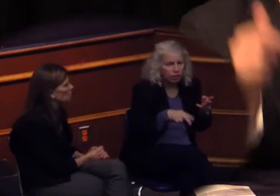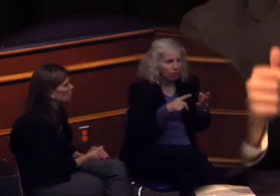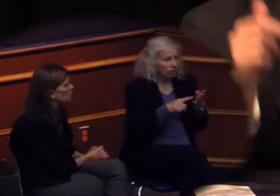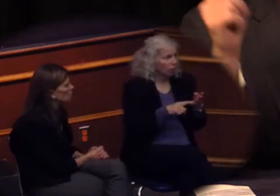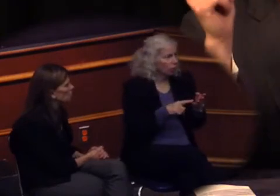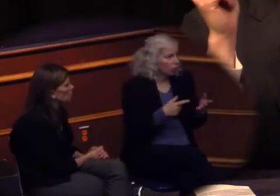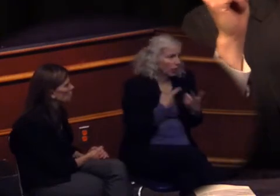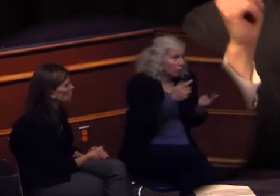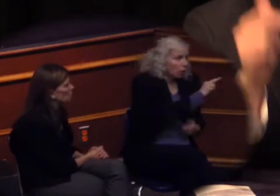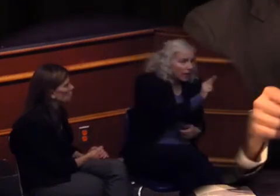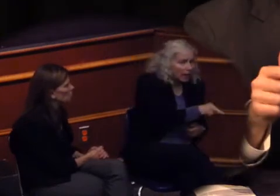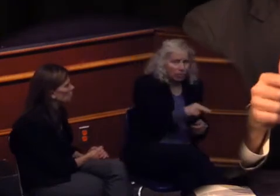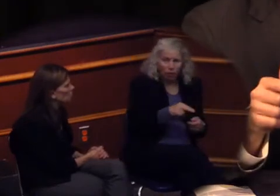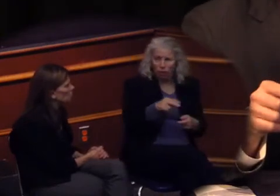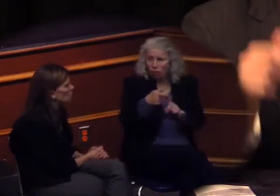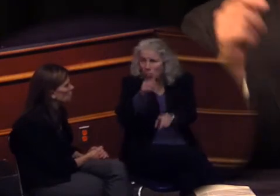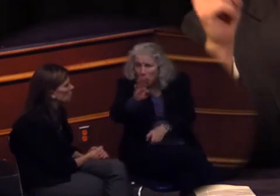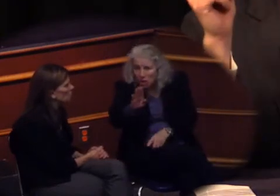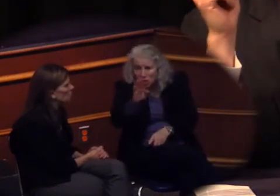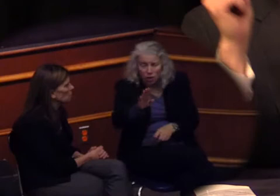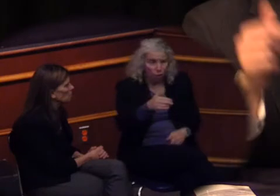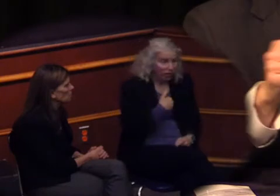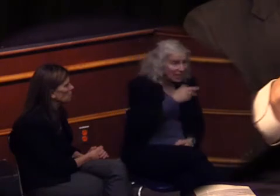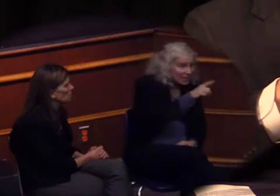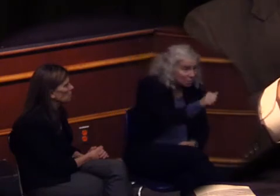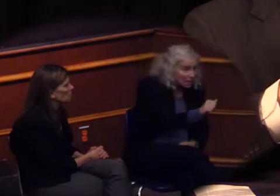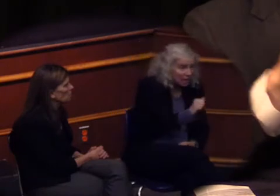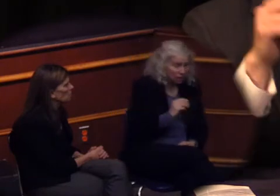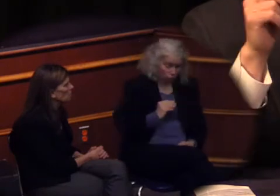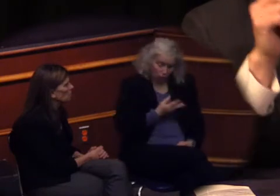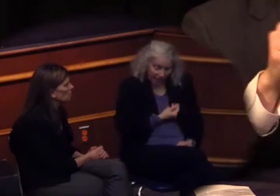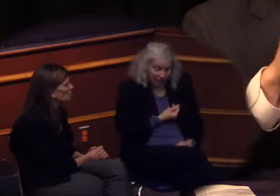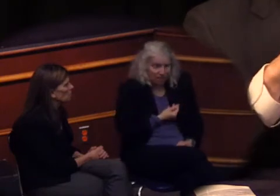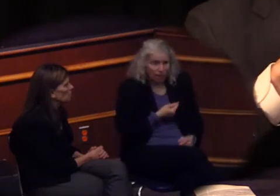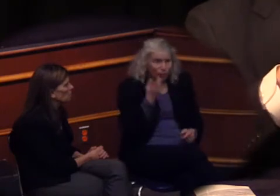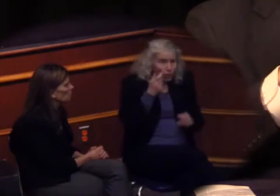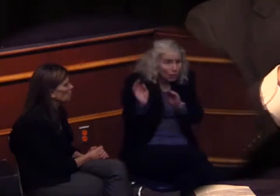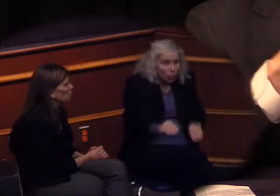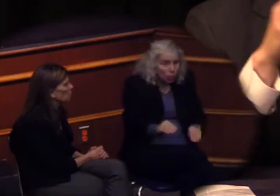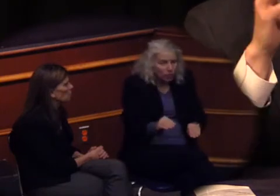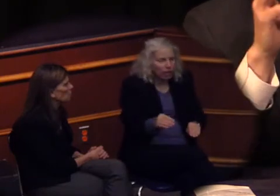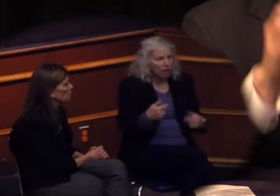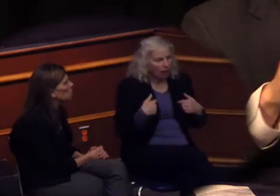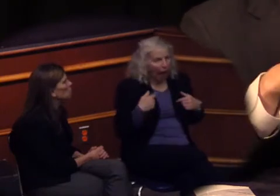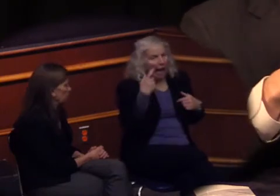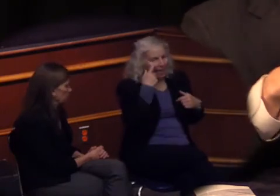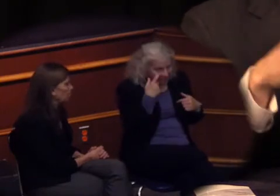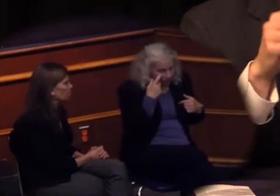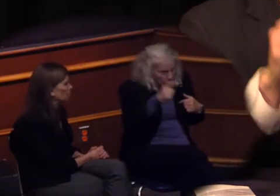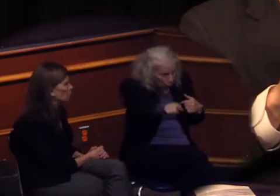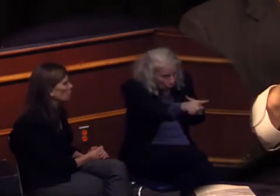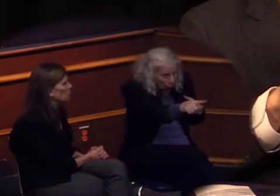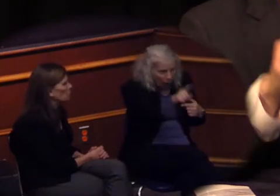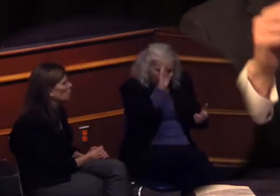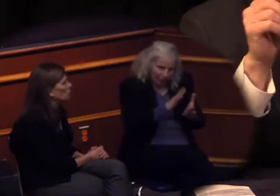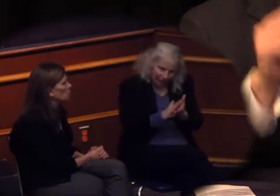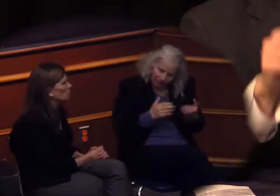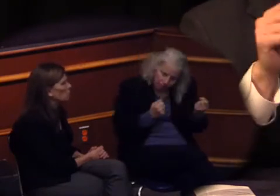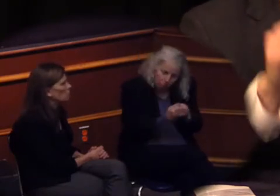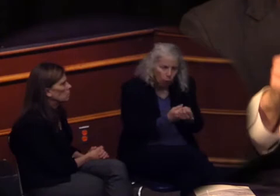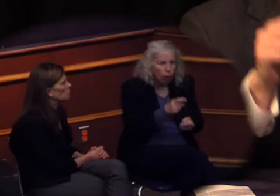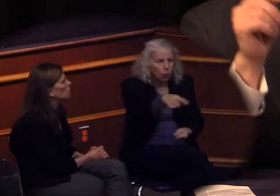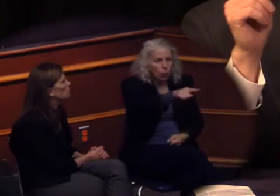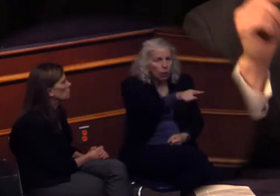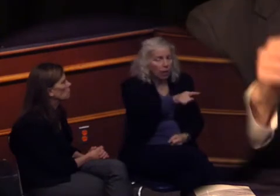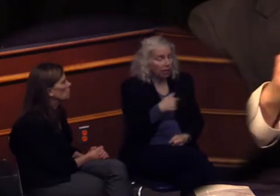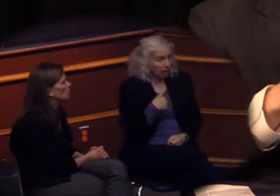or just came to this country or have a disability or are transgender. I see you, I believe in you, and as your governor, I